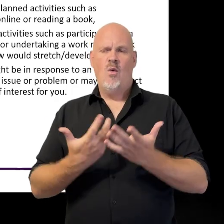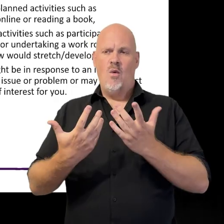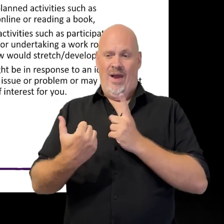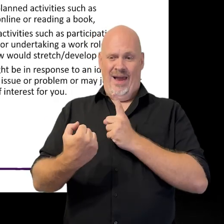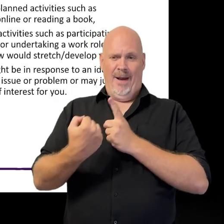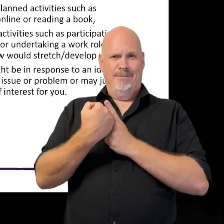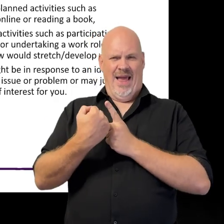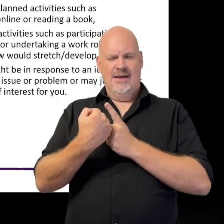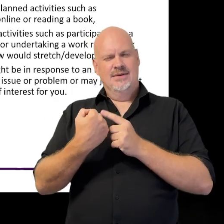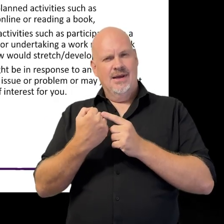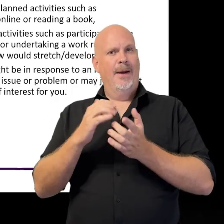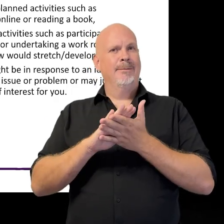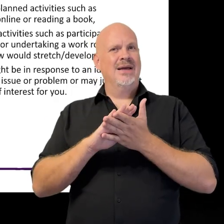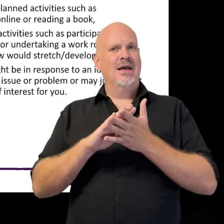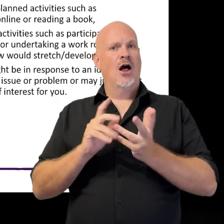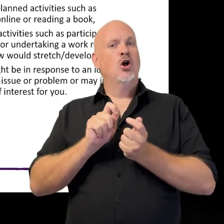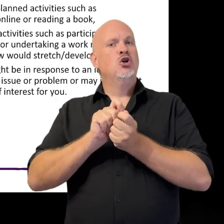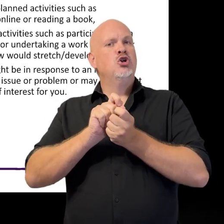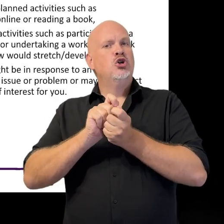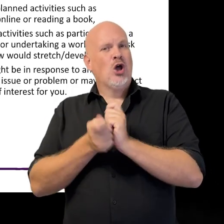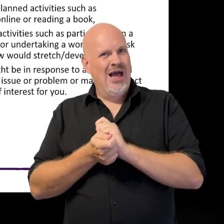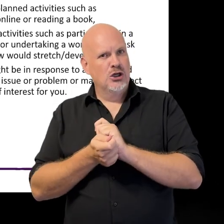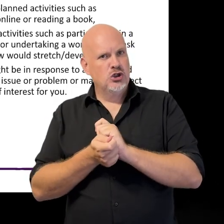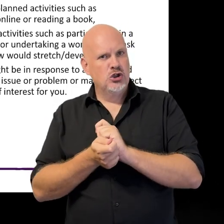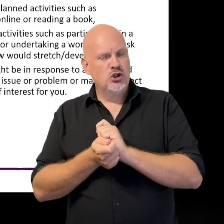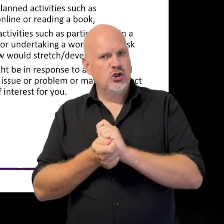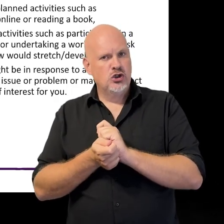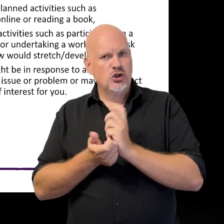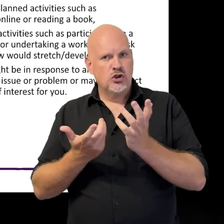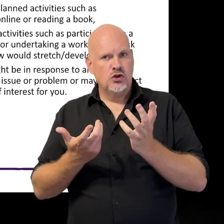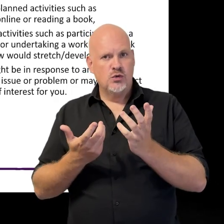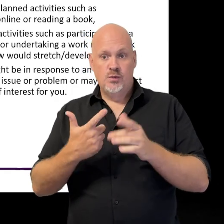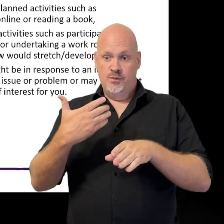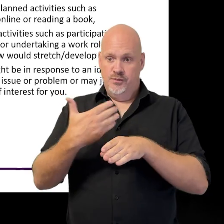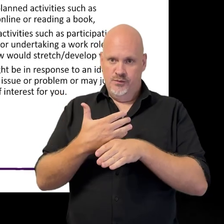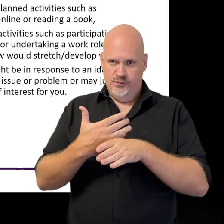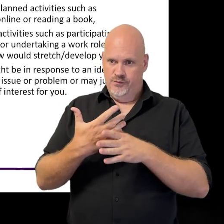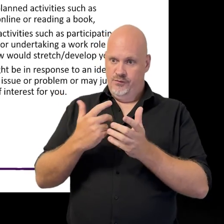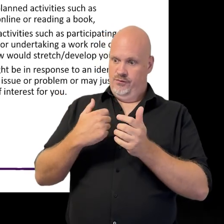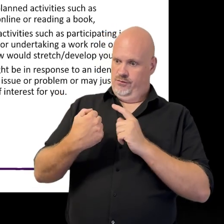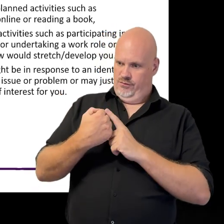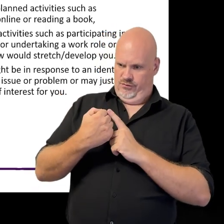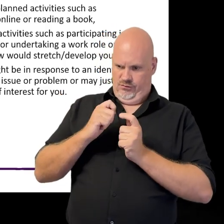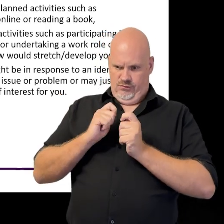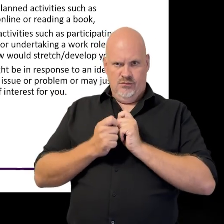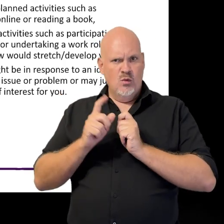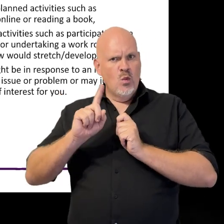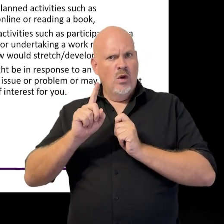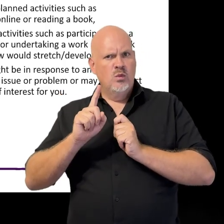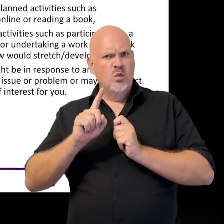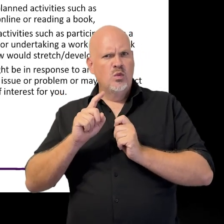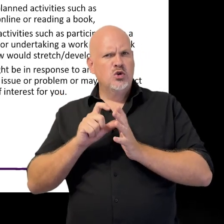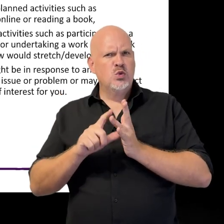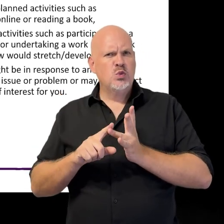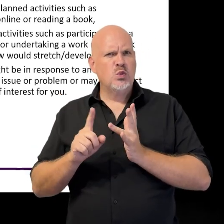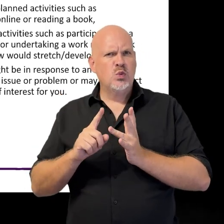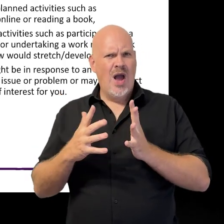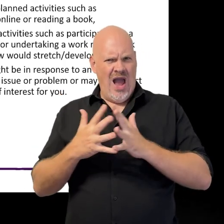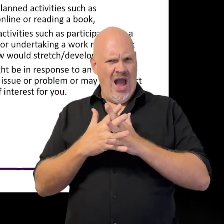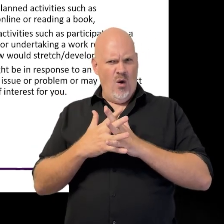difference did it create in you? So think about that when you're choosing your 2 or more, if you like,